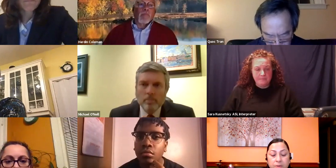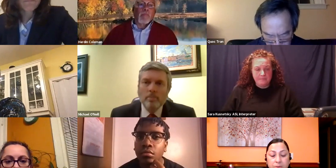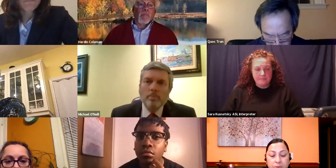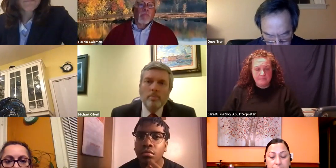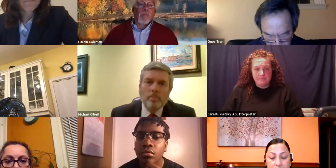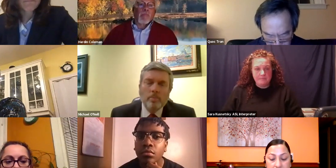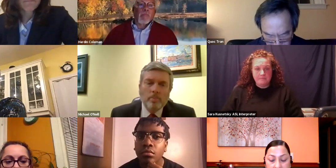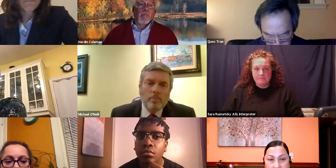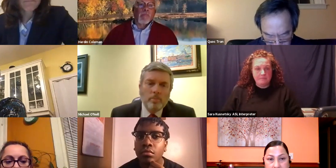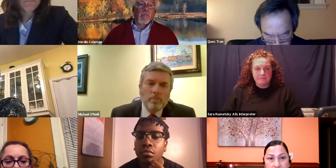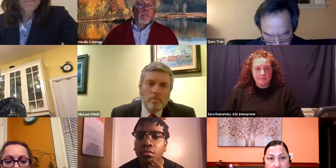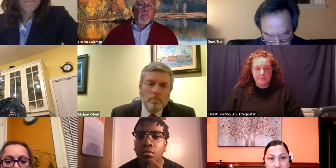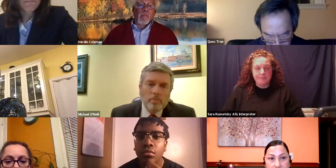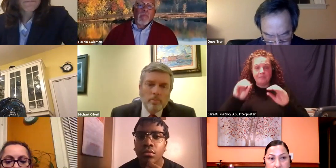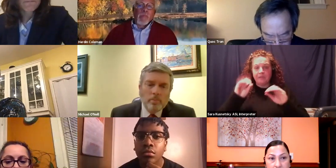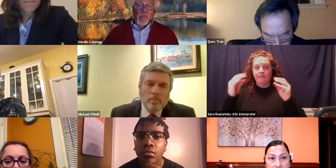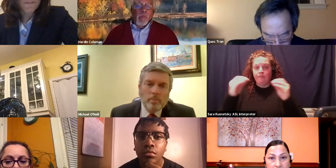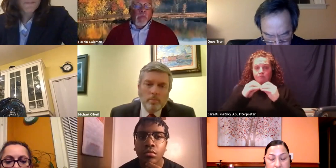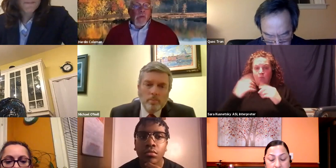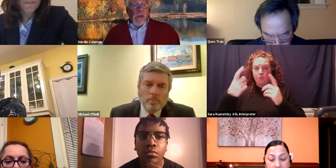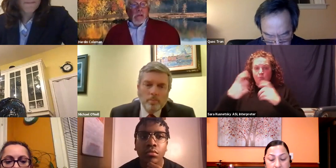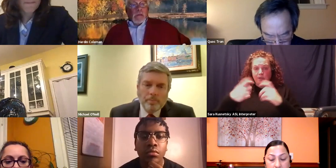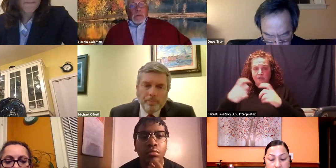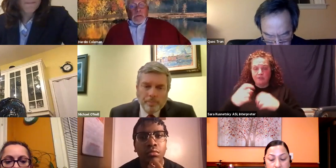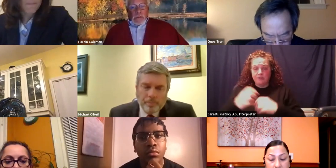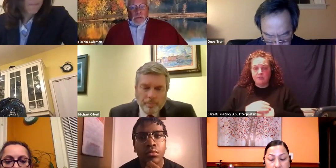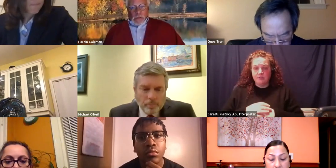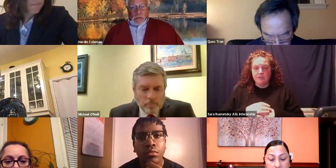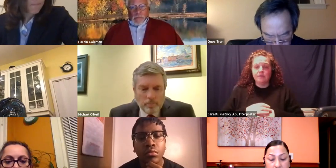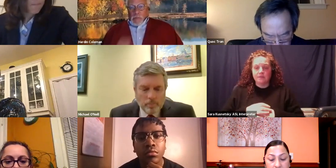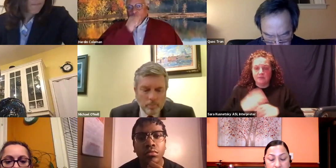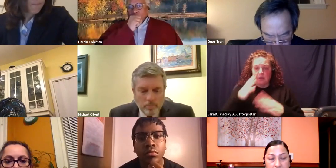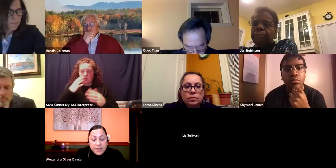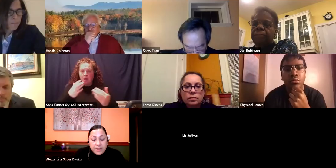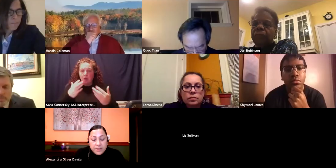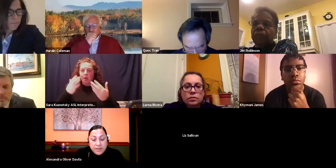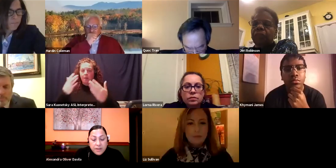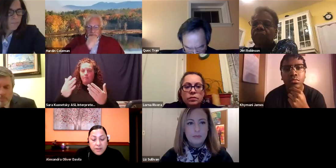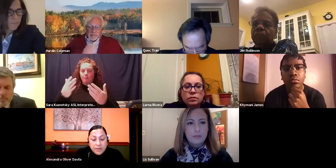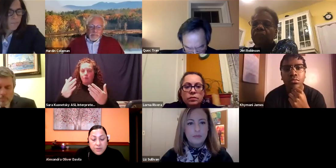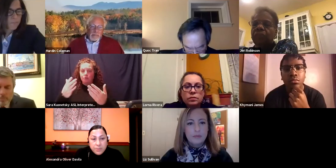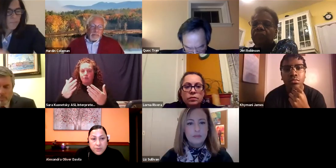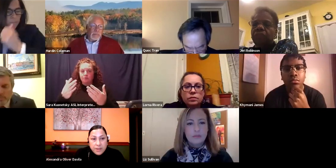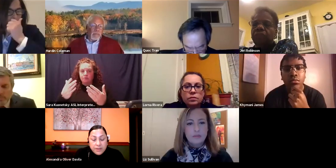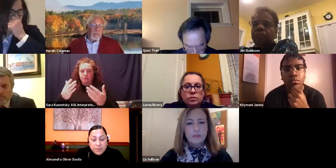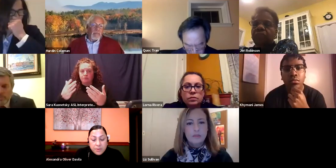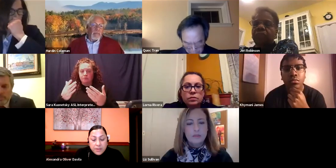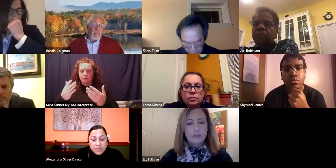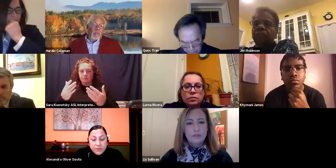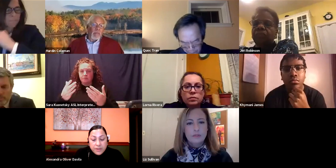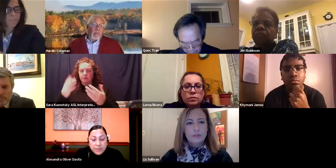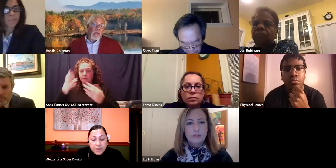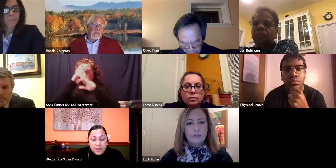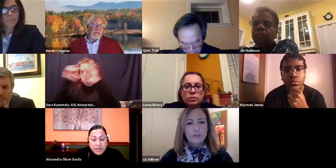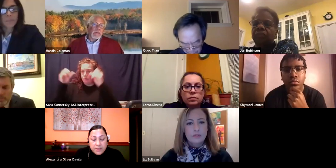Okay, if there are no further questions, I will entertain a motion to approve as presented, the the